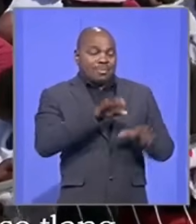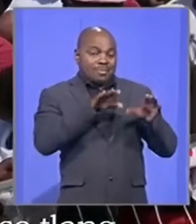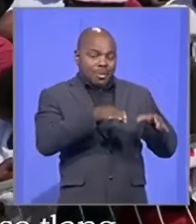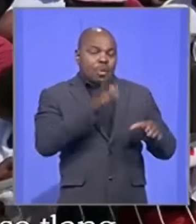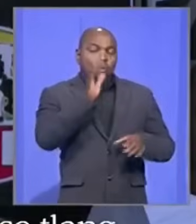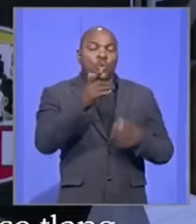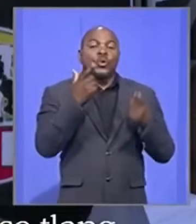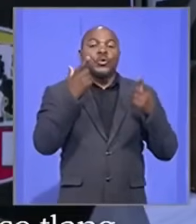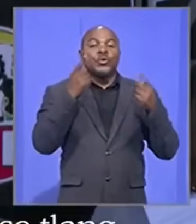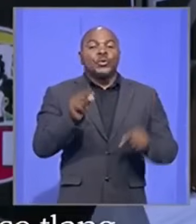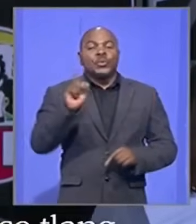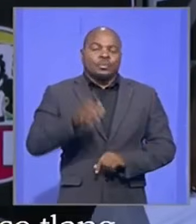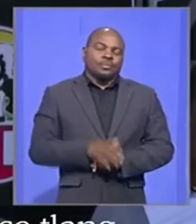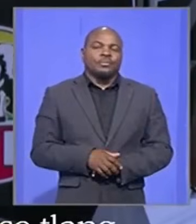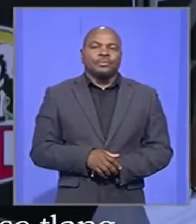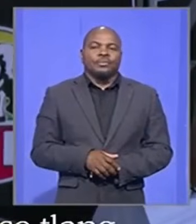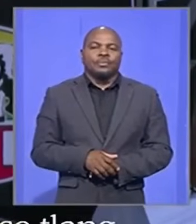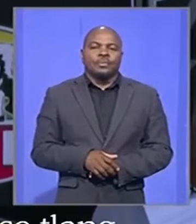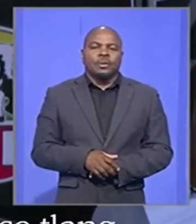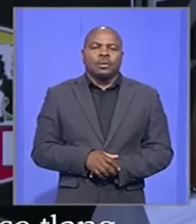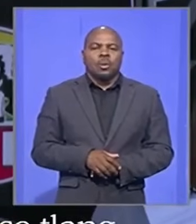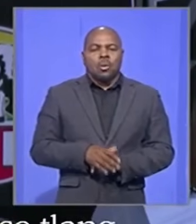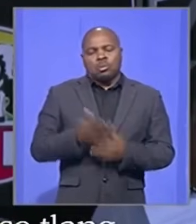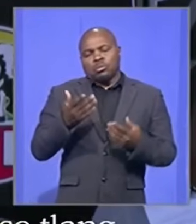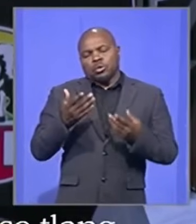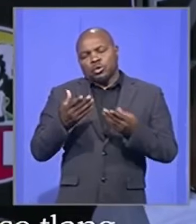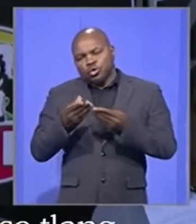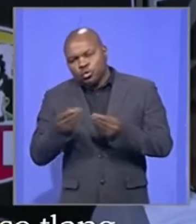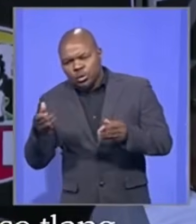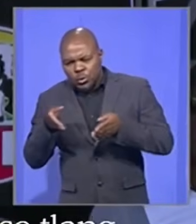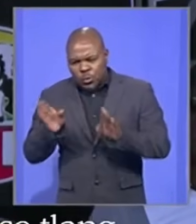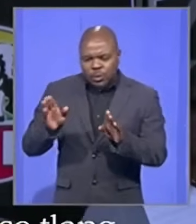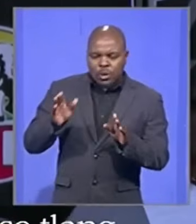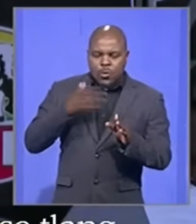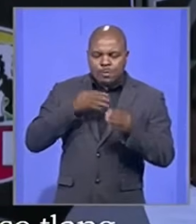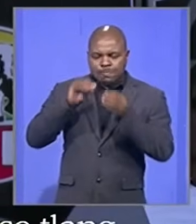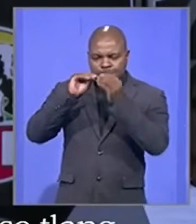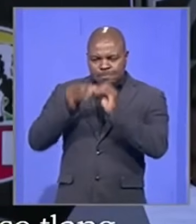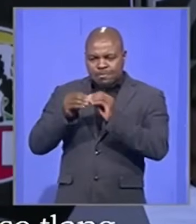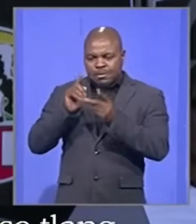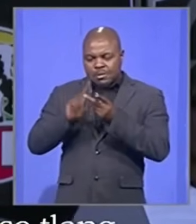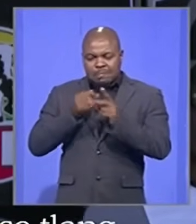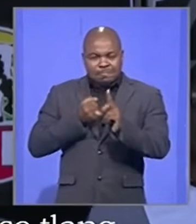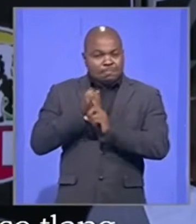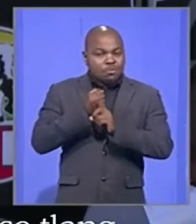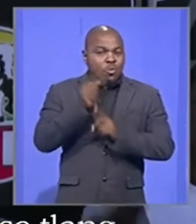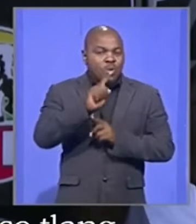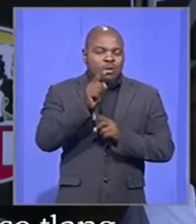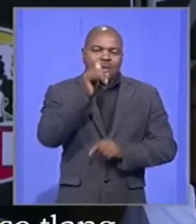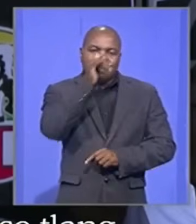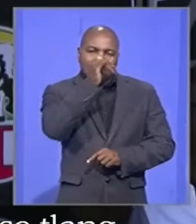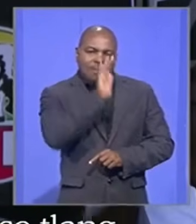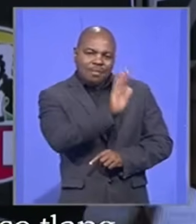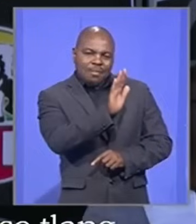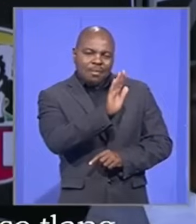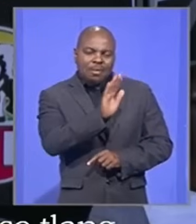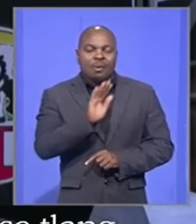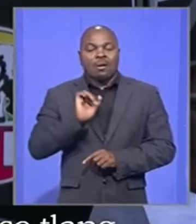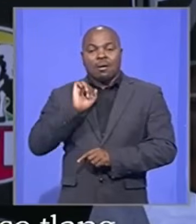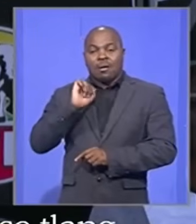will present a workable solution to deal with crime. Our